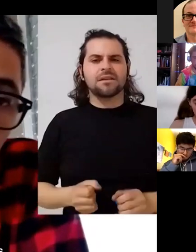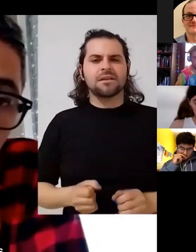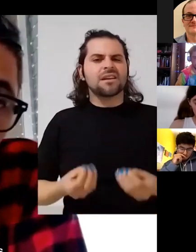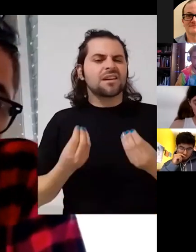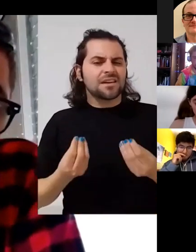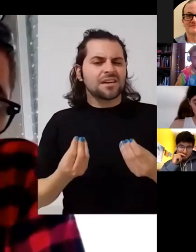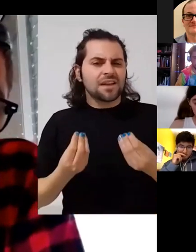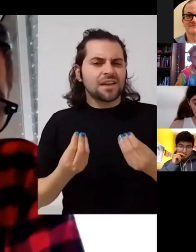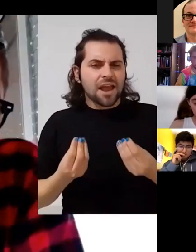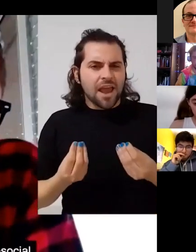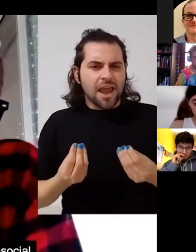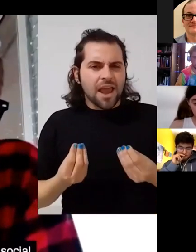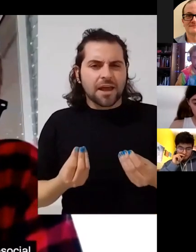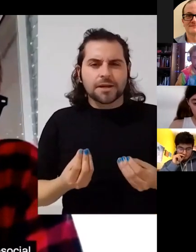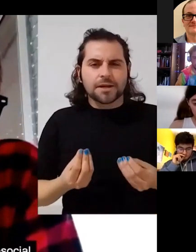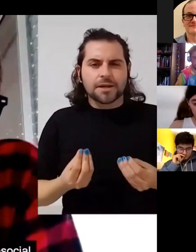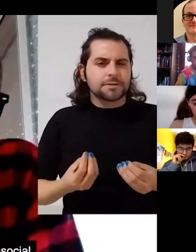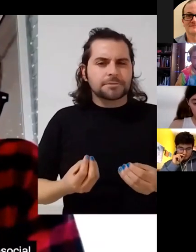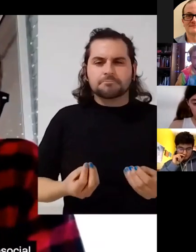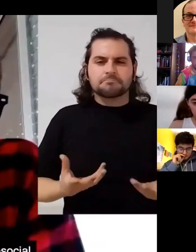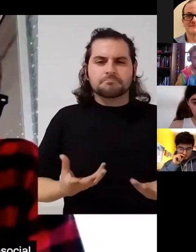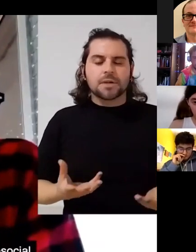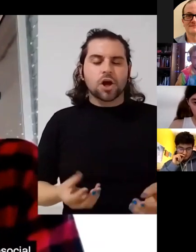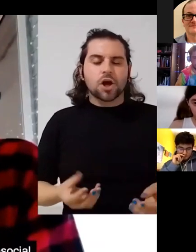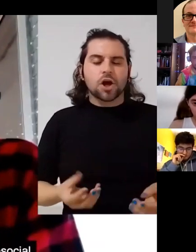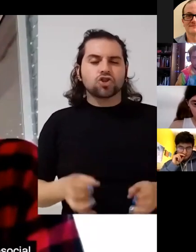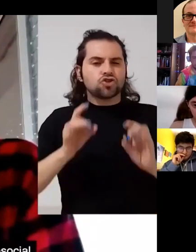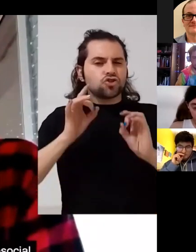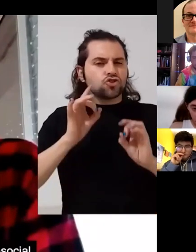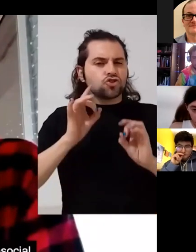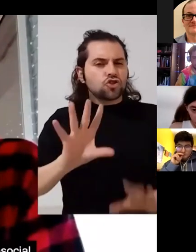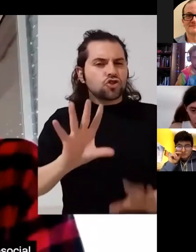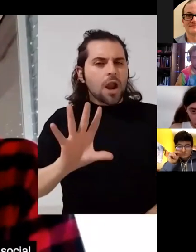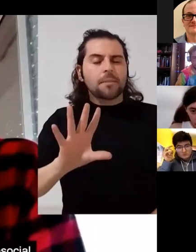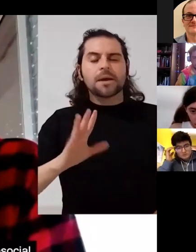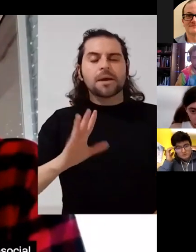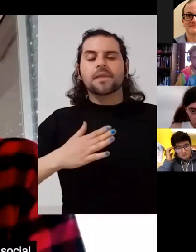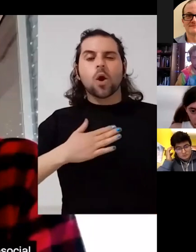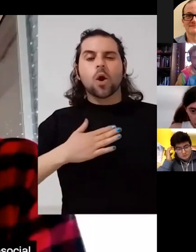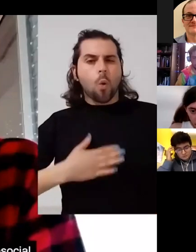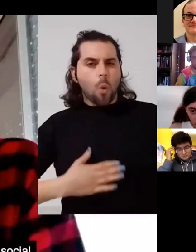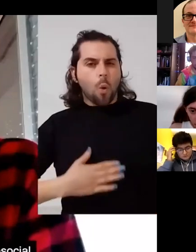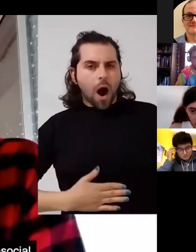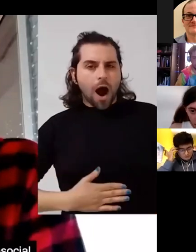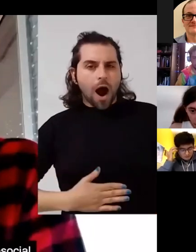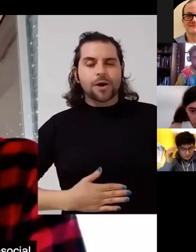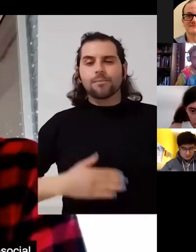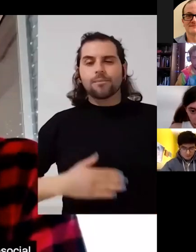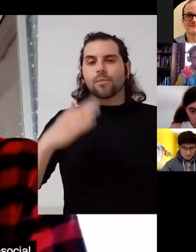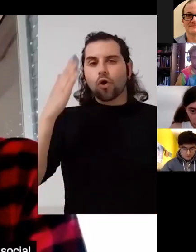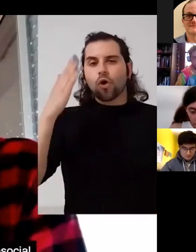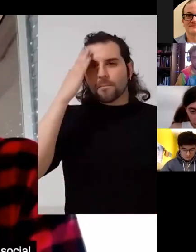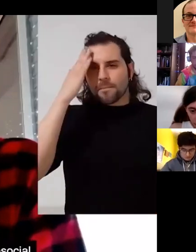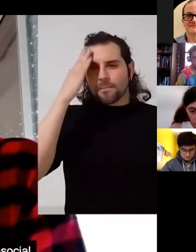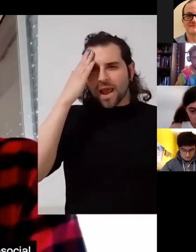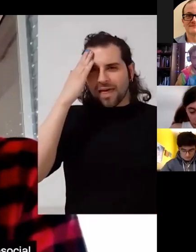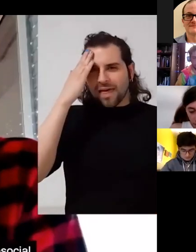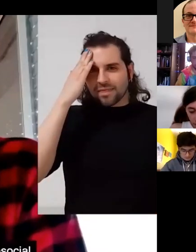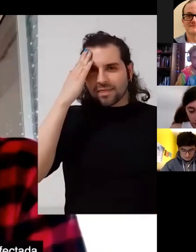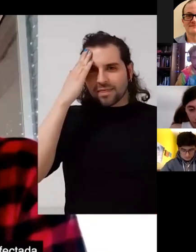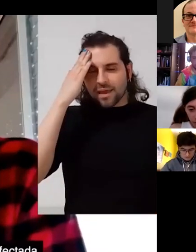health, or it's materialized in our health, has to do not just with the physical, anatomical,